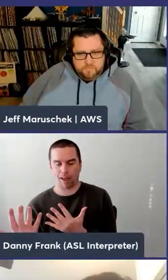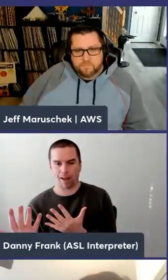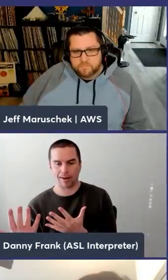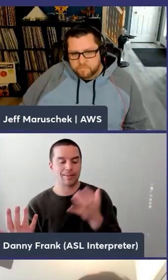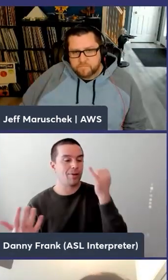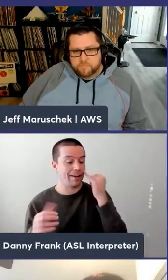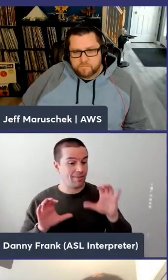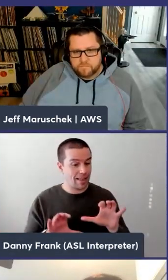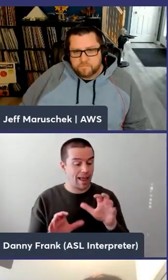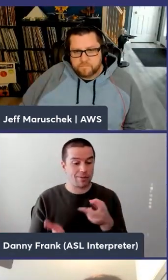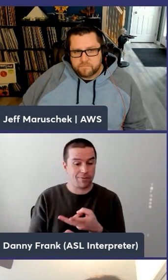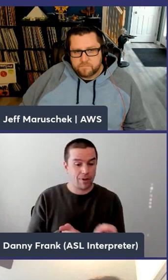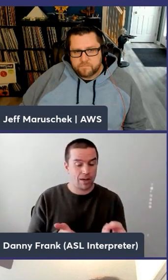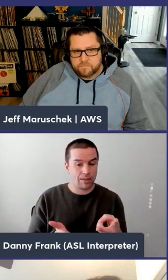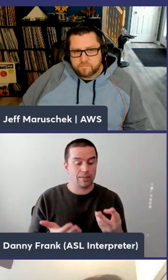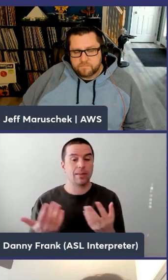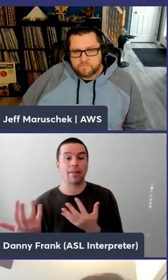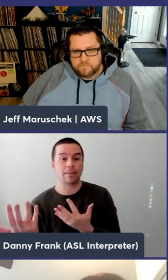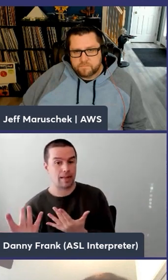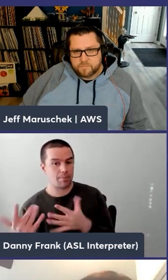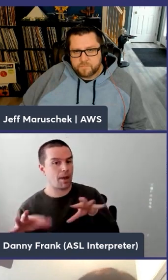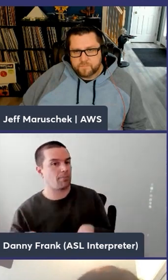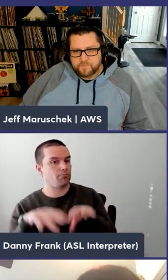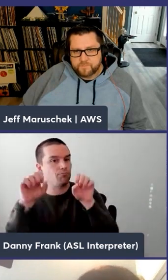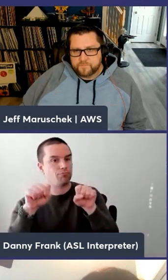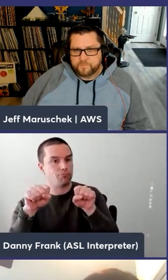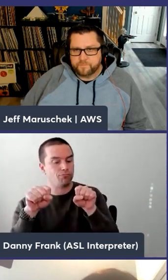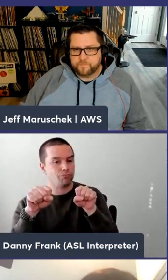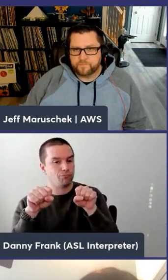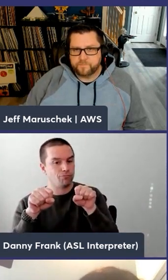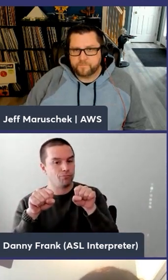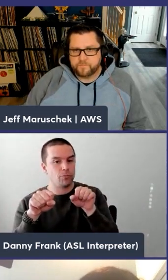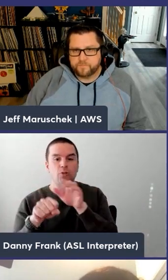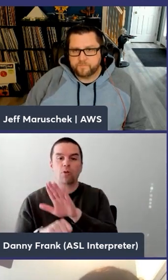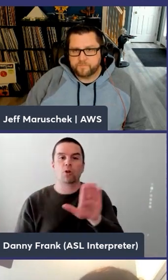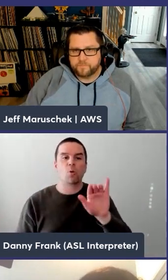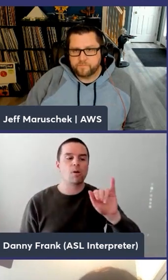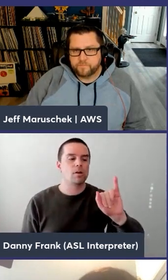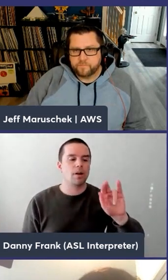standby immediately takes over so that your indexing operation is not affected.